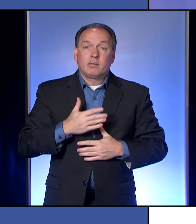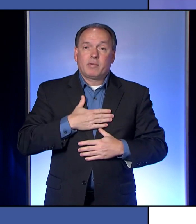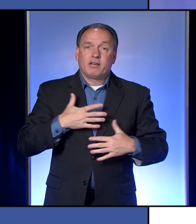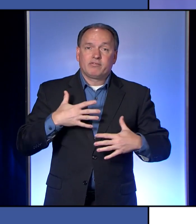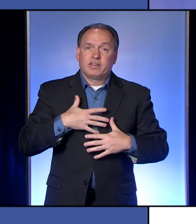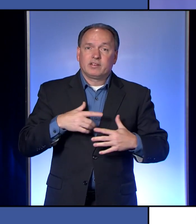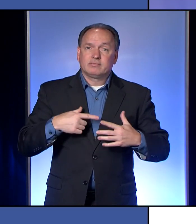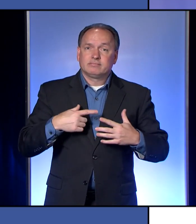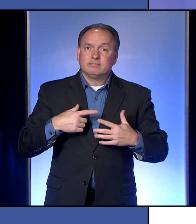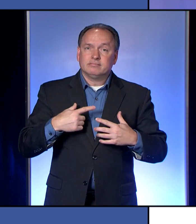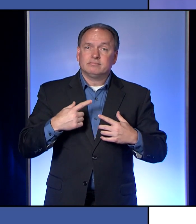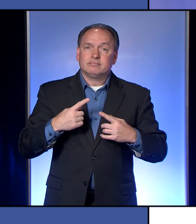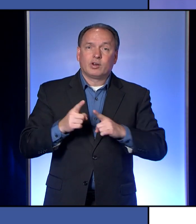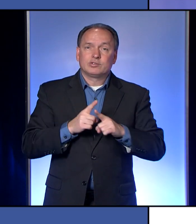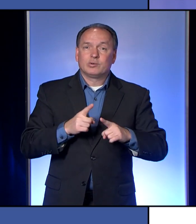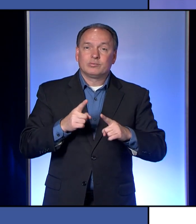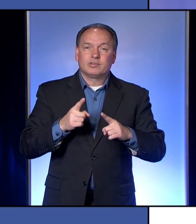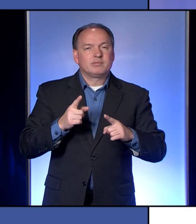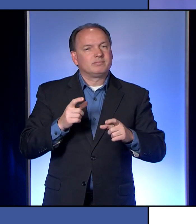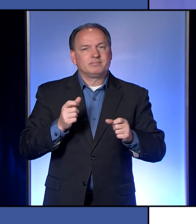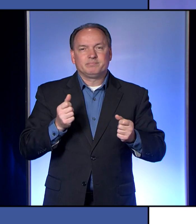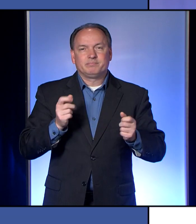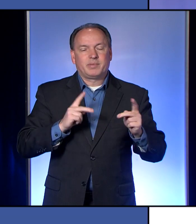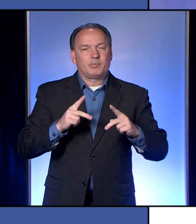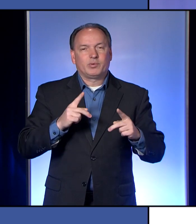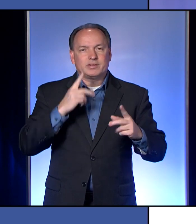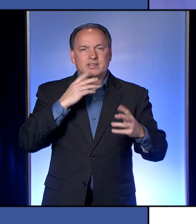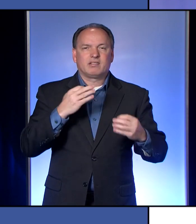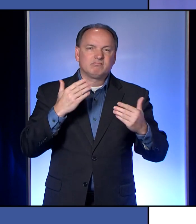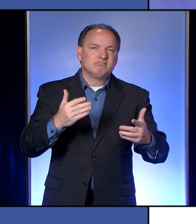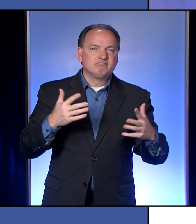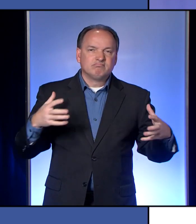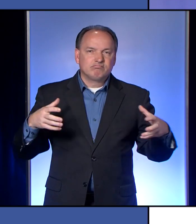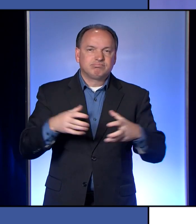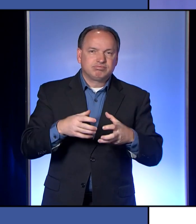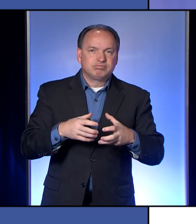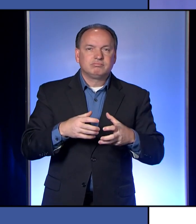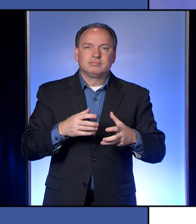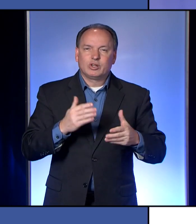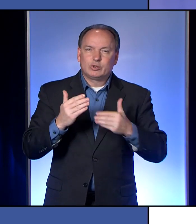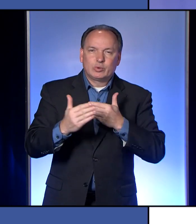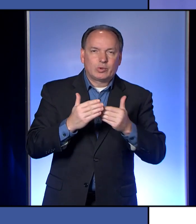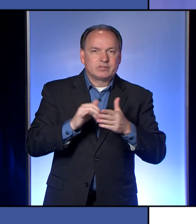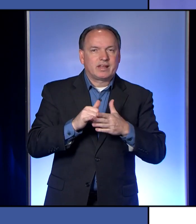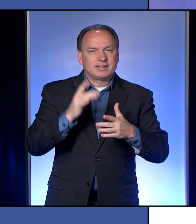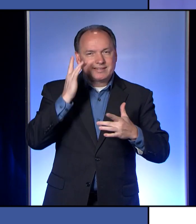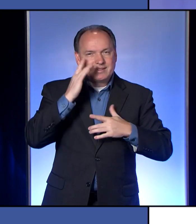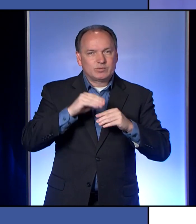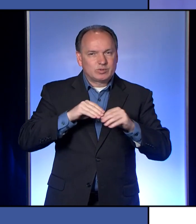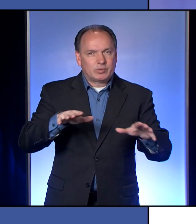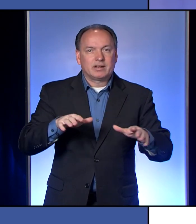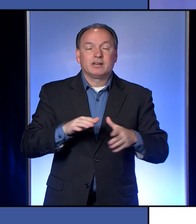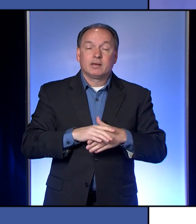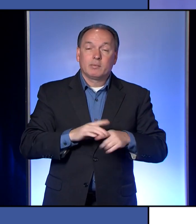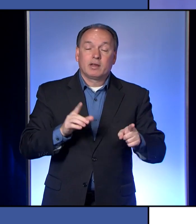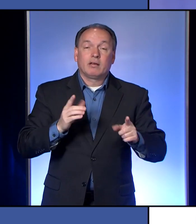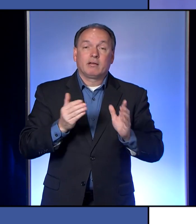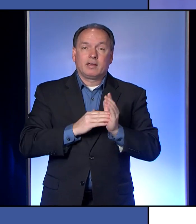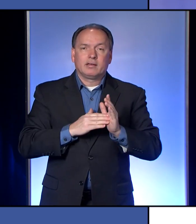just be that people would gather in too many numbers and too closely, and that the disease would spread. But